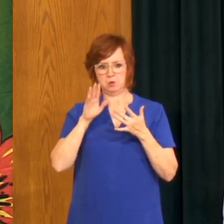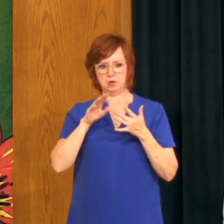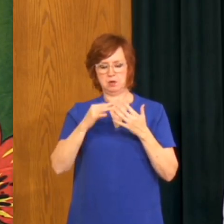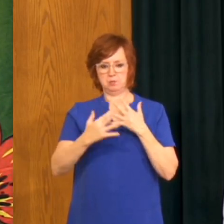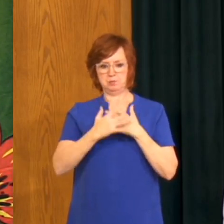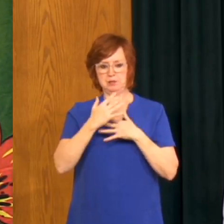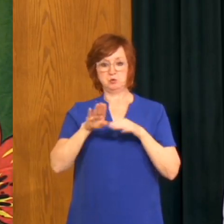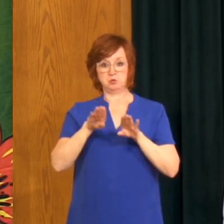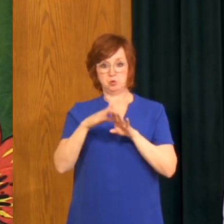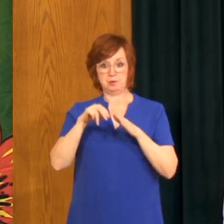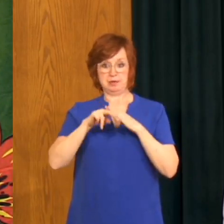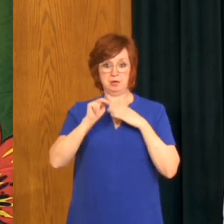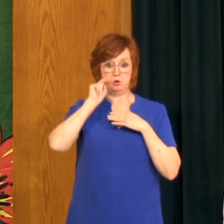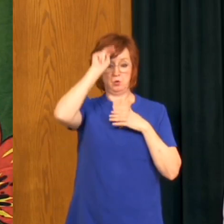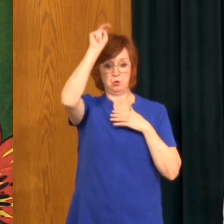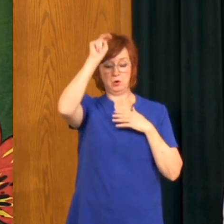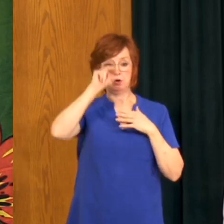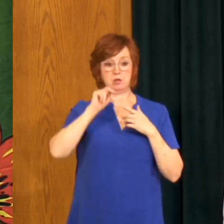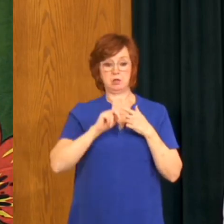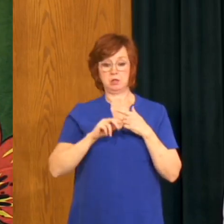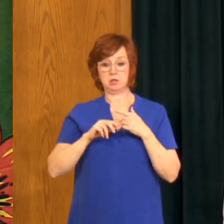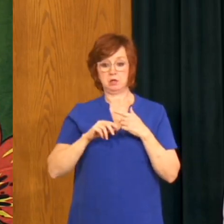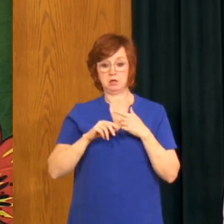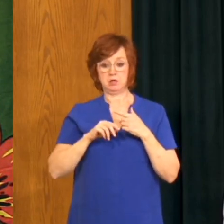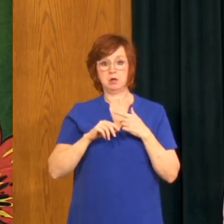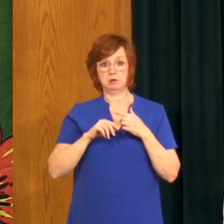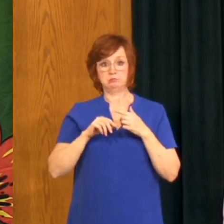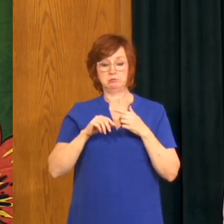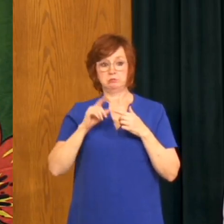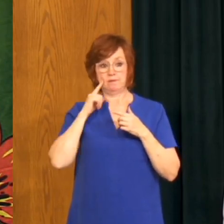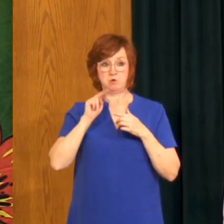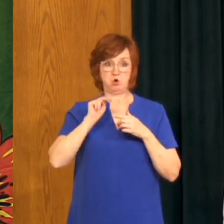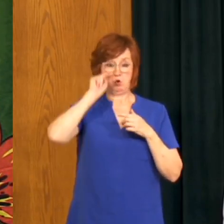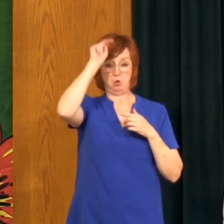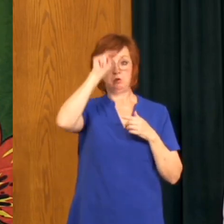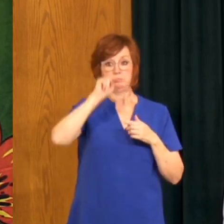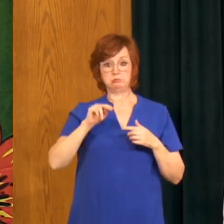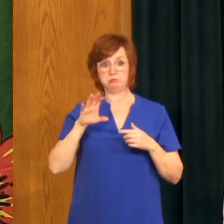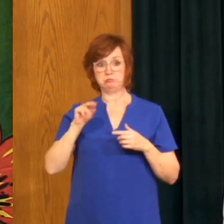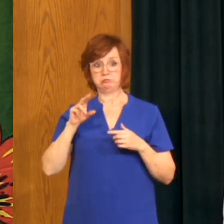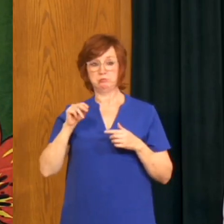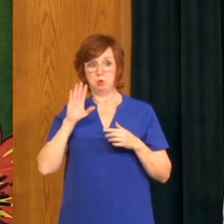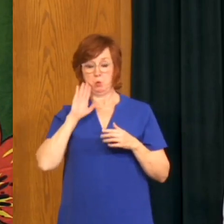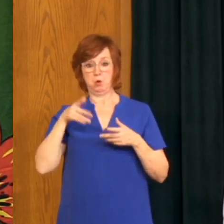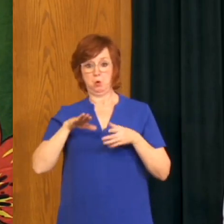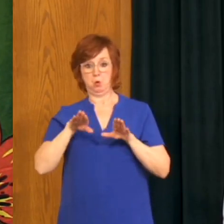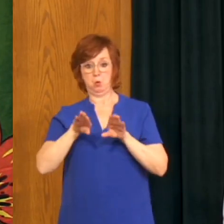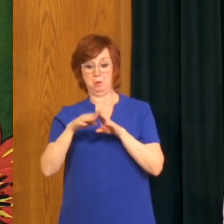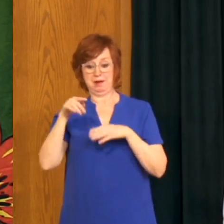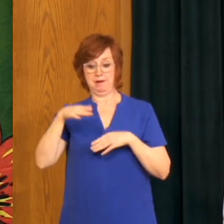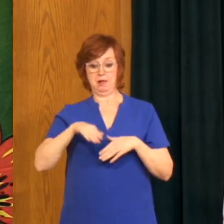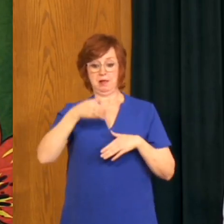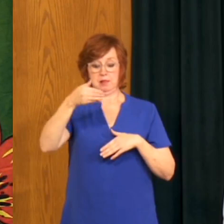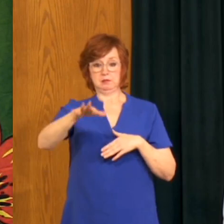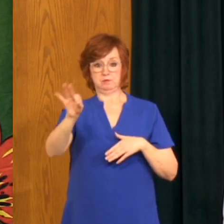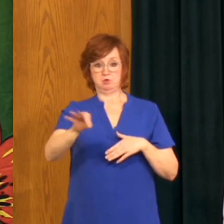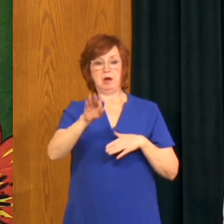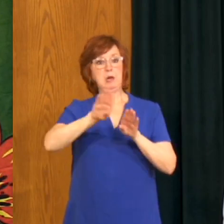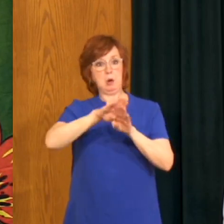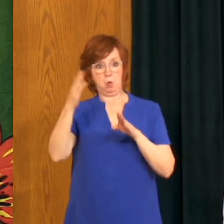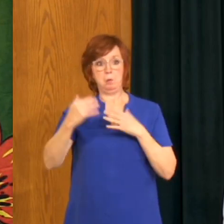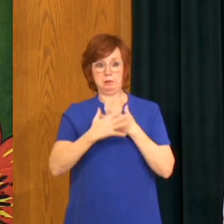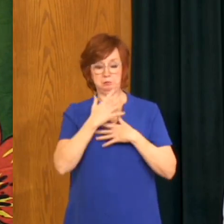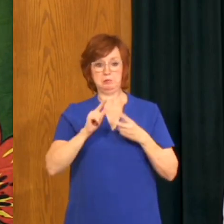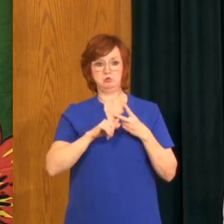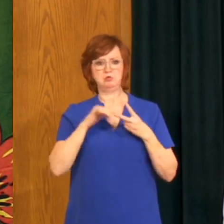point? No, the playgrounds and beaches will be opening across the province this Friday. Phase 3, we'll